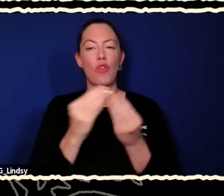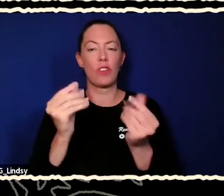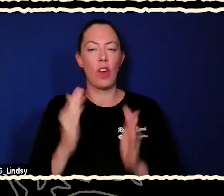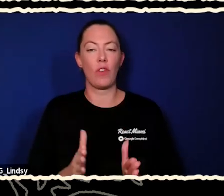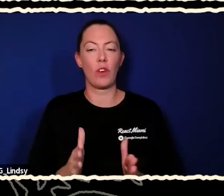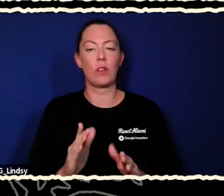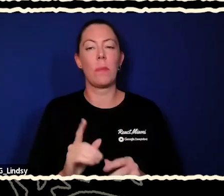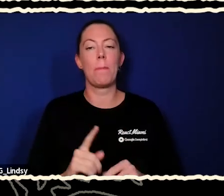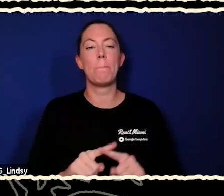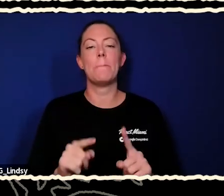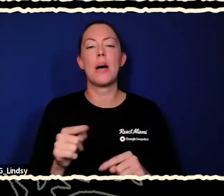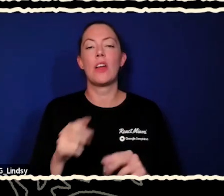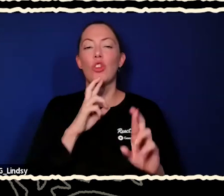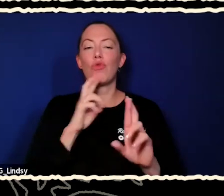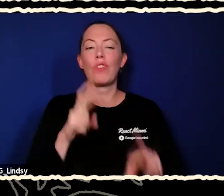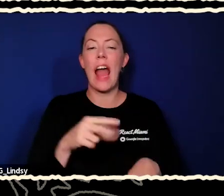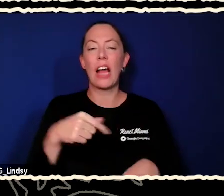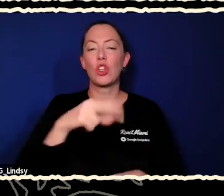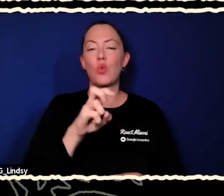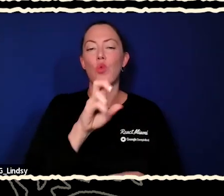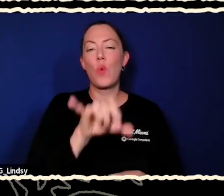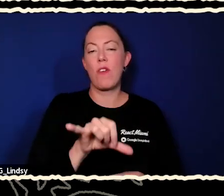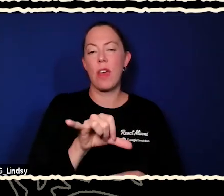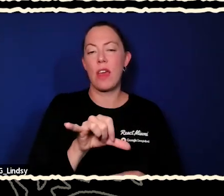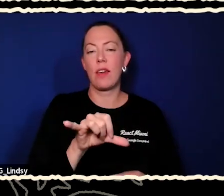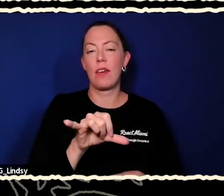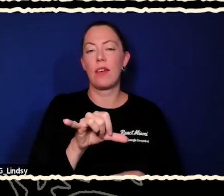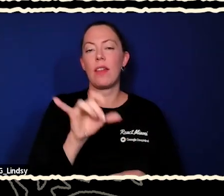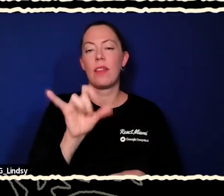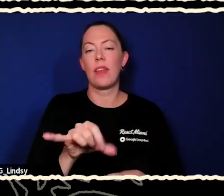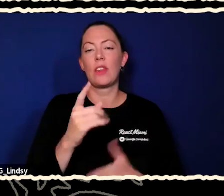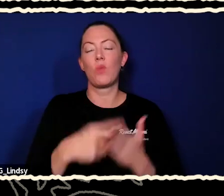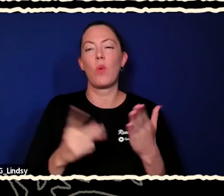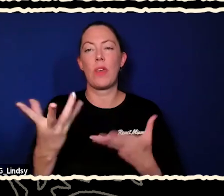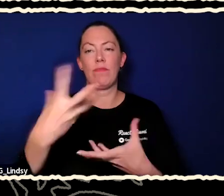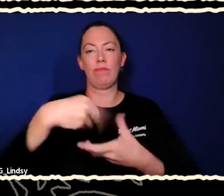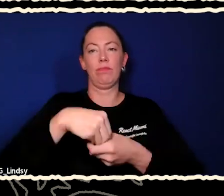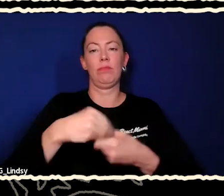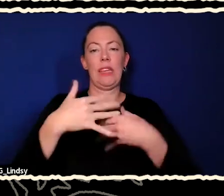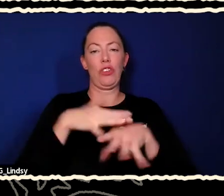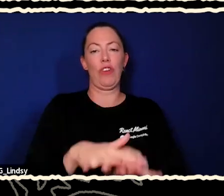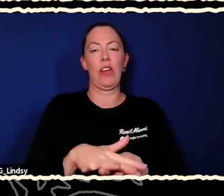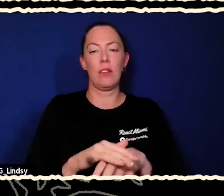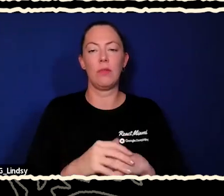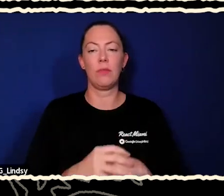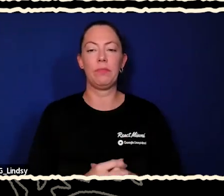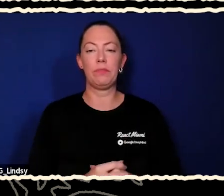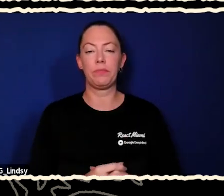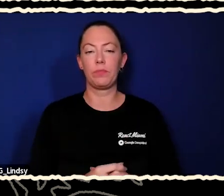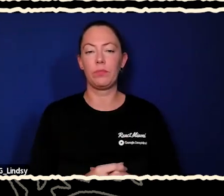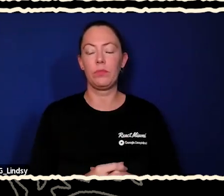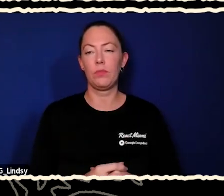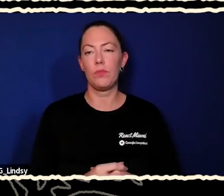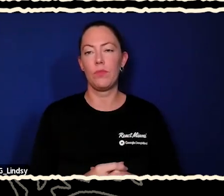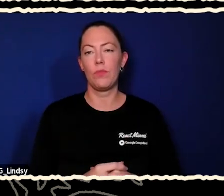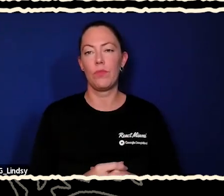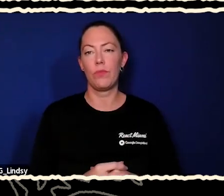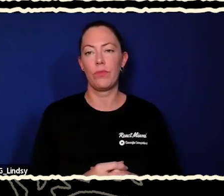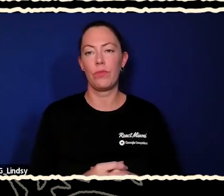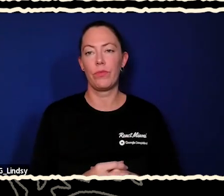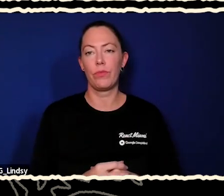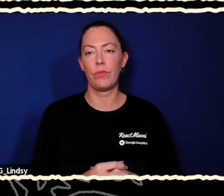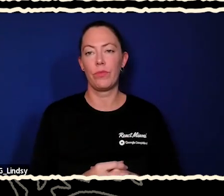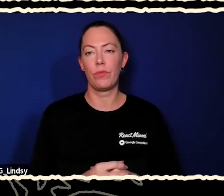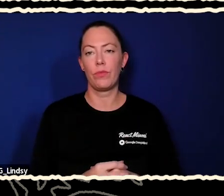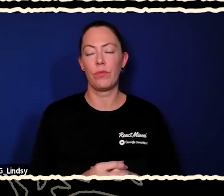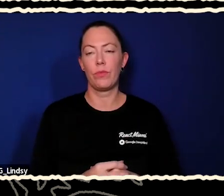that this is the integration, TanStack Query React for your application, right? So here